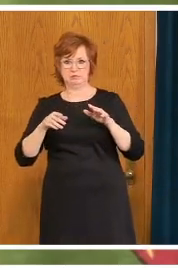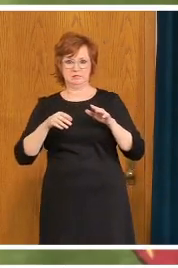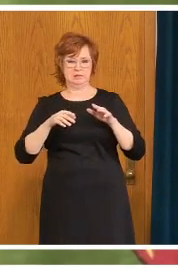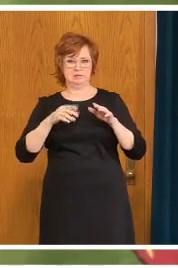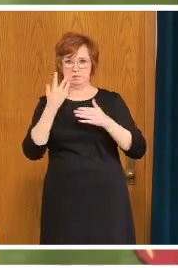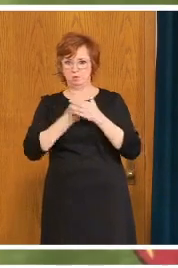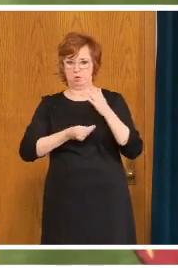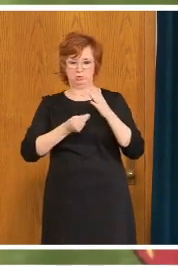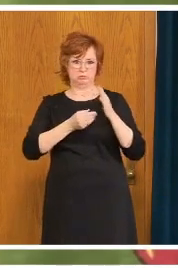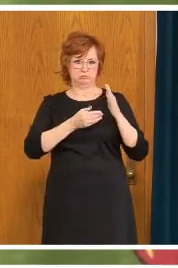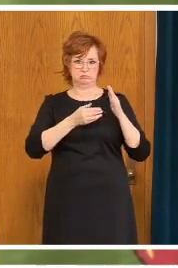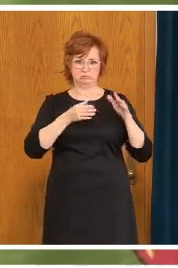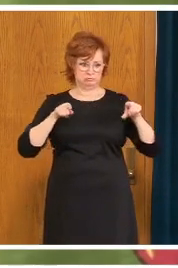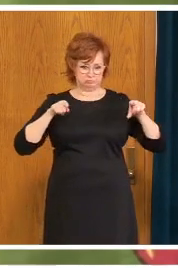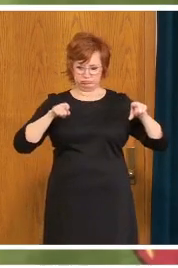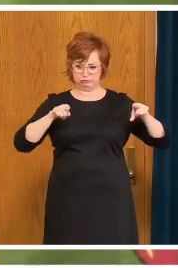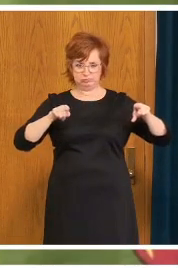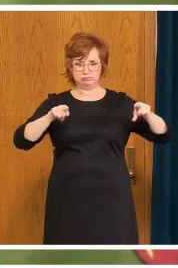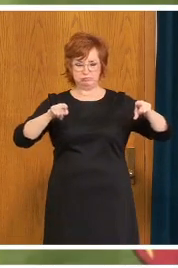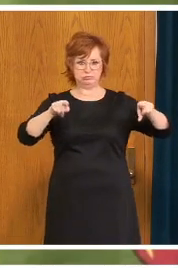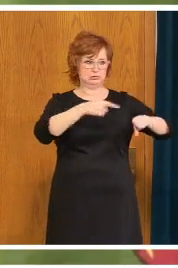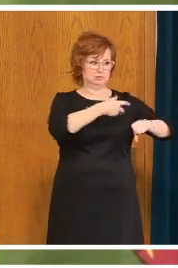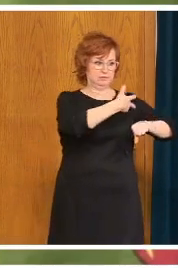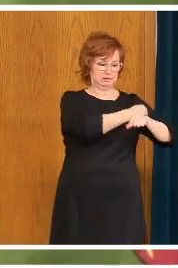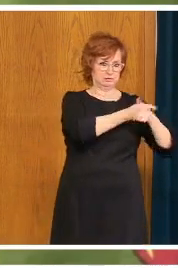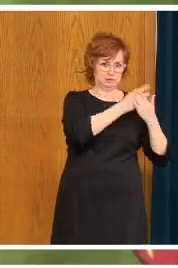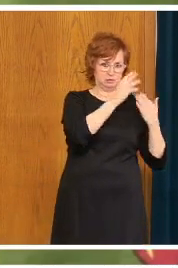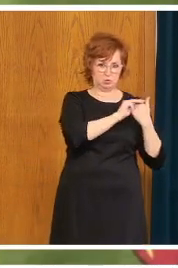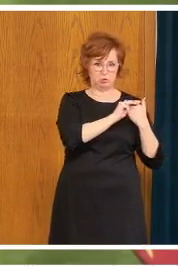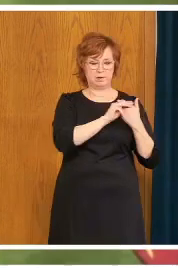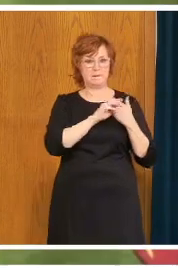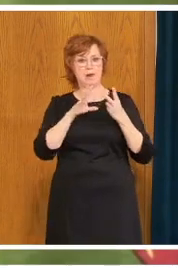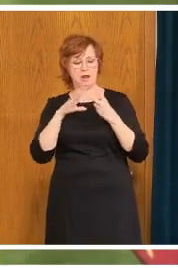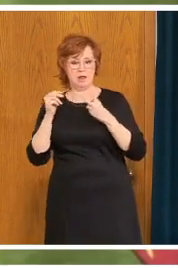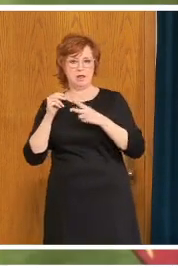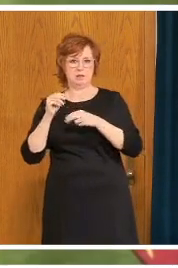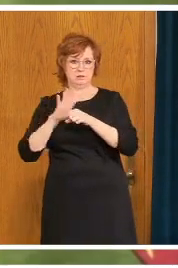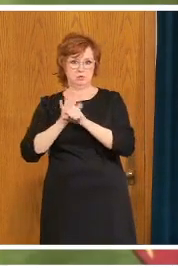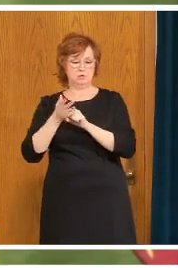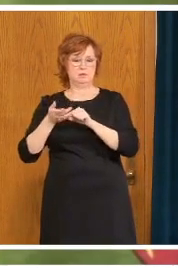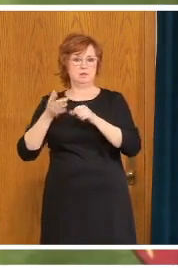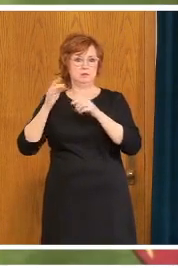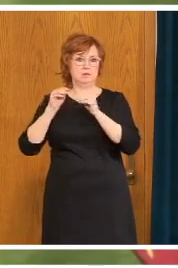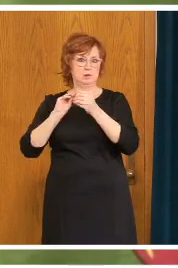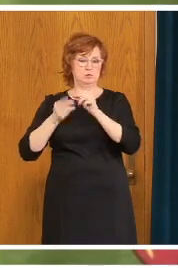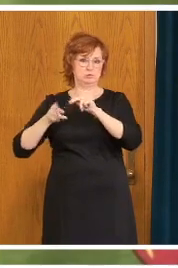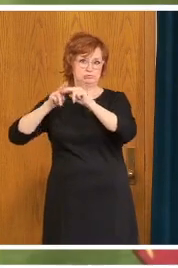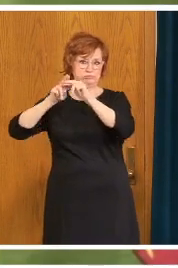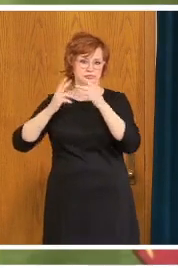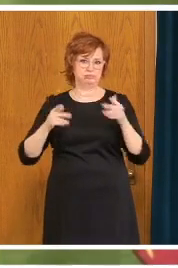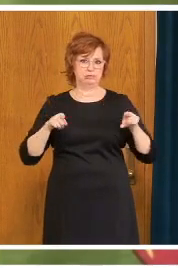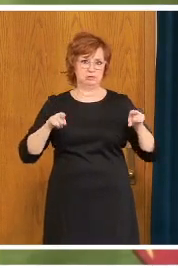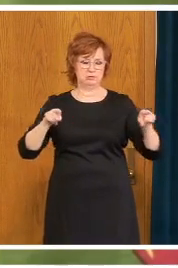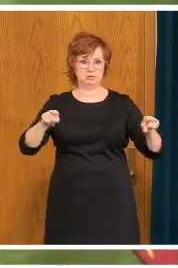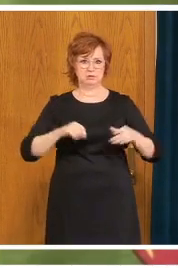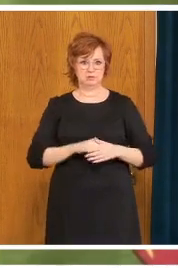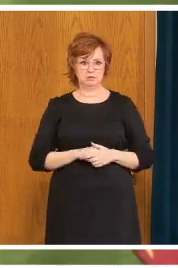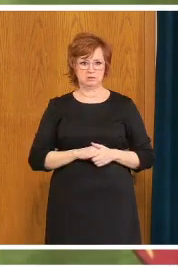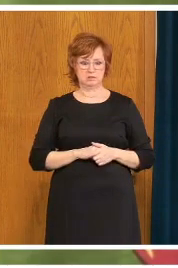offensive and defensive side of things. The defensive side of things is the restrictions that we have in place. The offensive that we have are